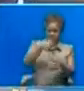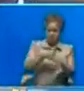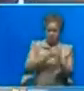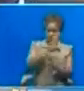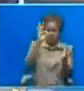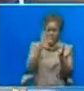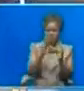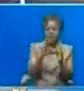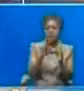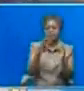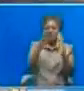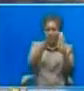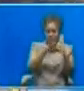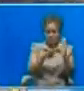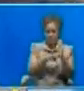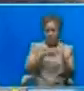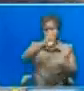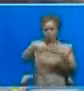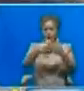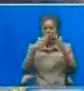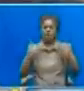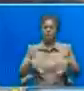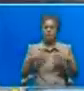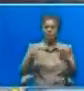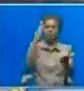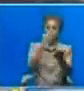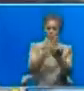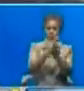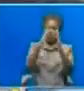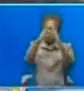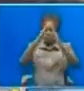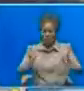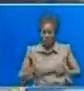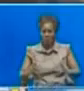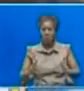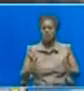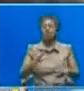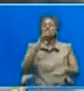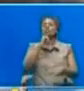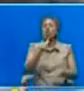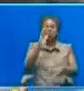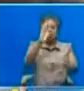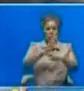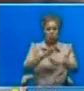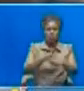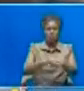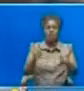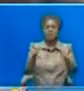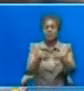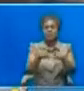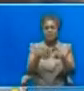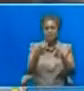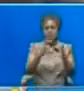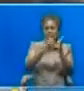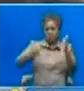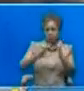to be appreciated by other stakeholders. And definitely the House felt is not also good for us to be the ones now taking that